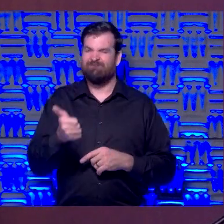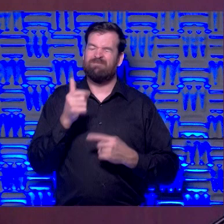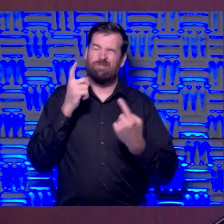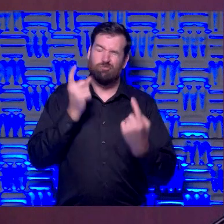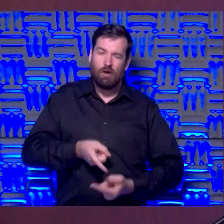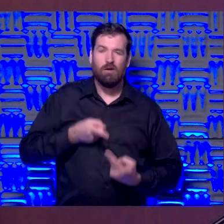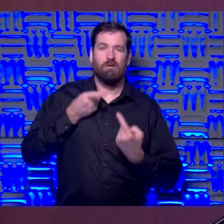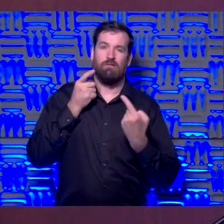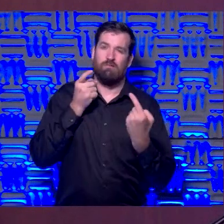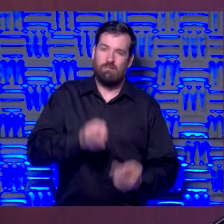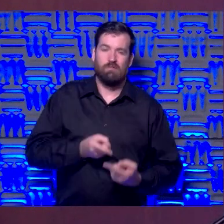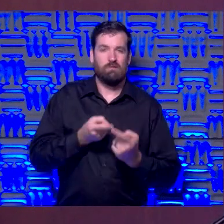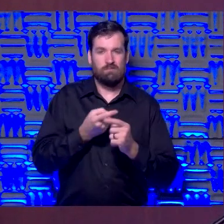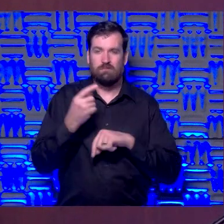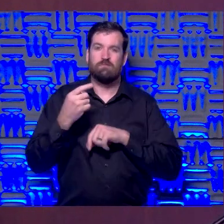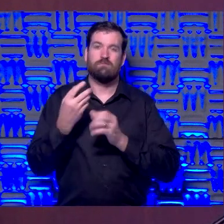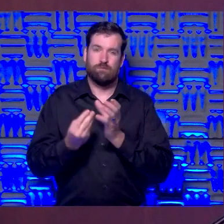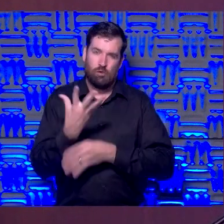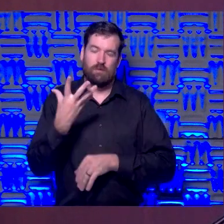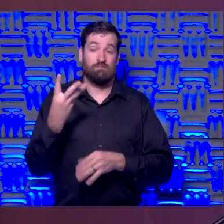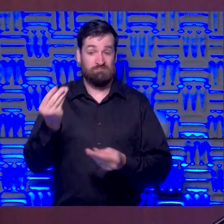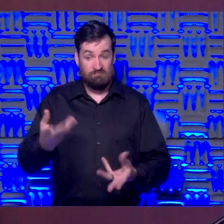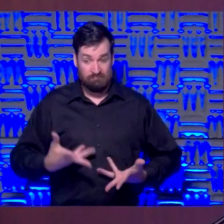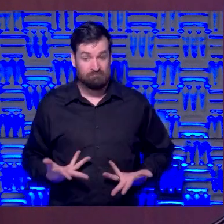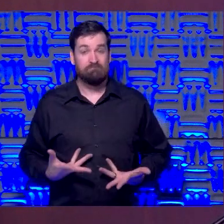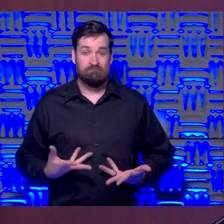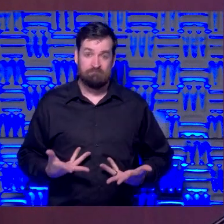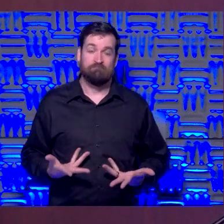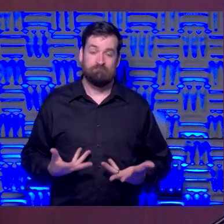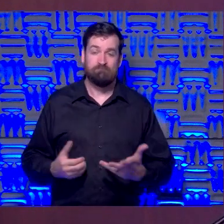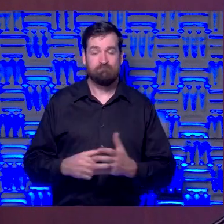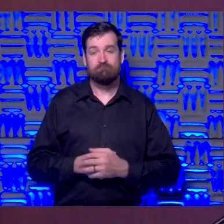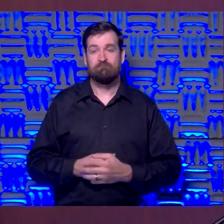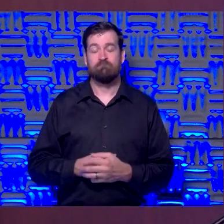through the spring, and they've told us that. And